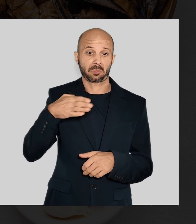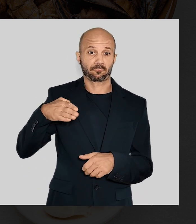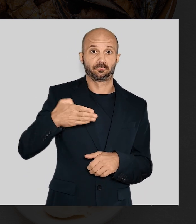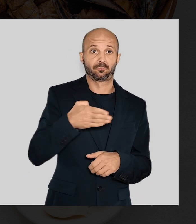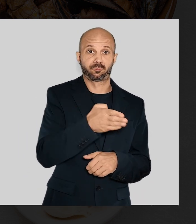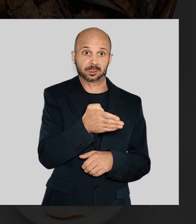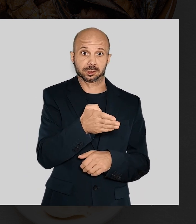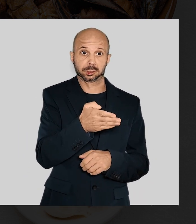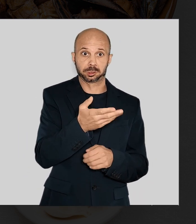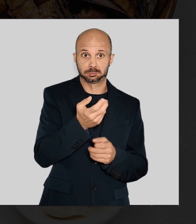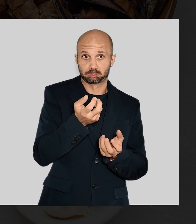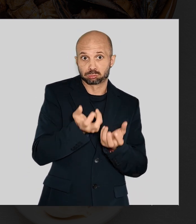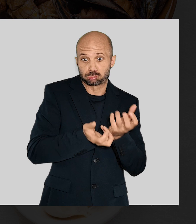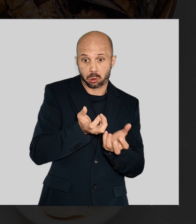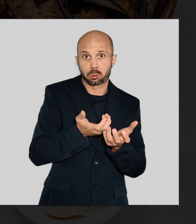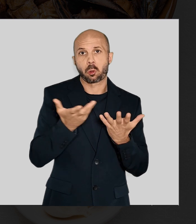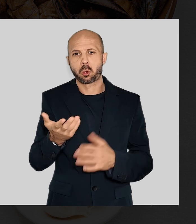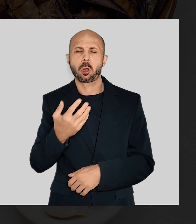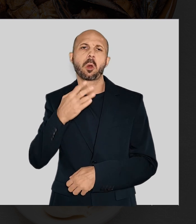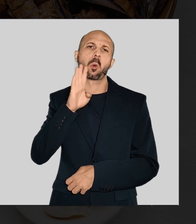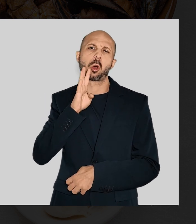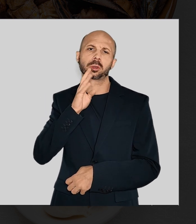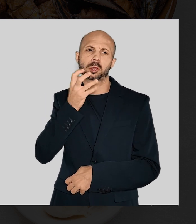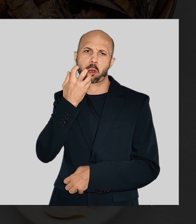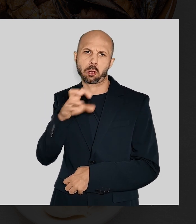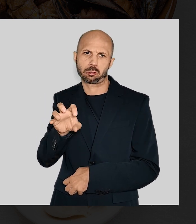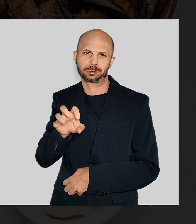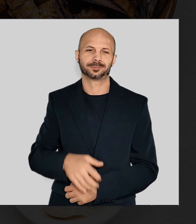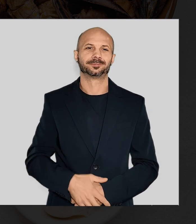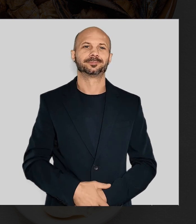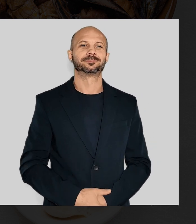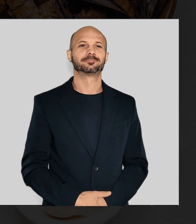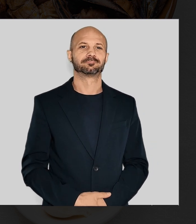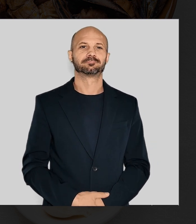1 ladle of fish stock or hot water,